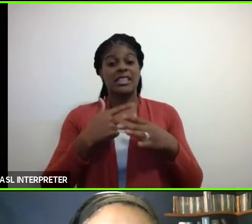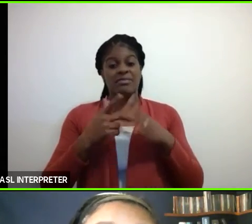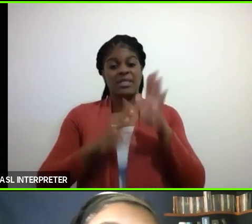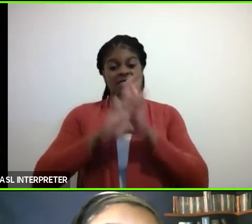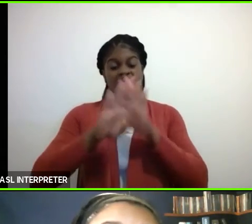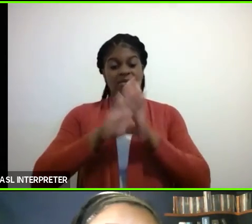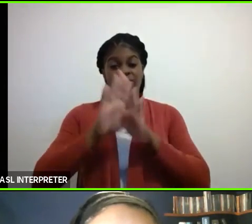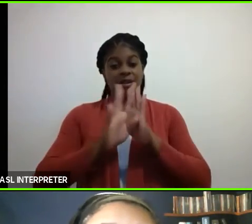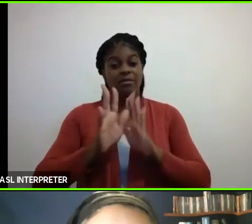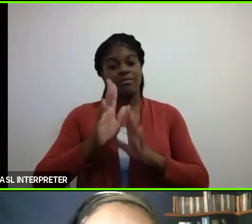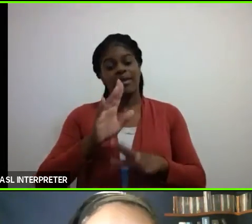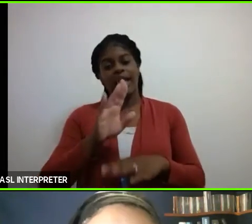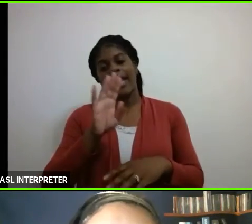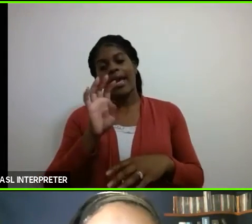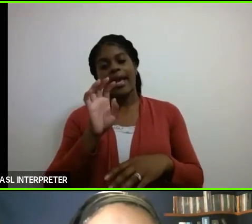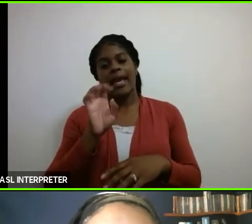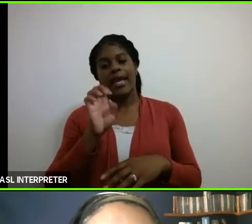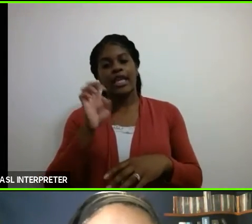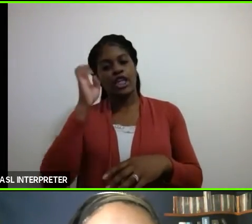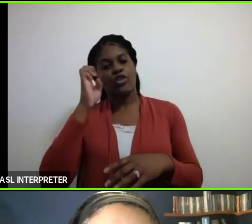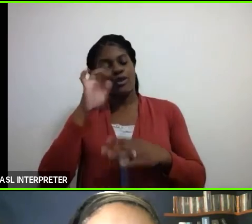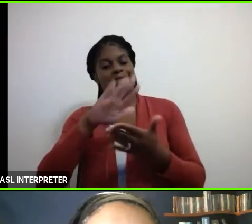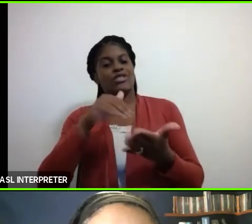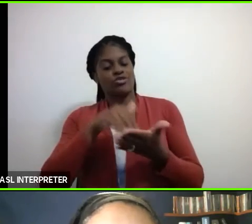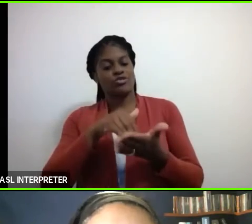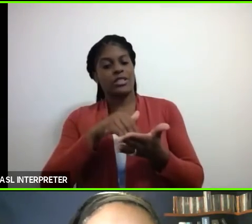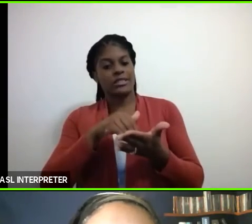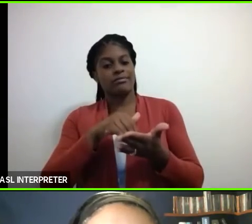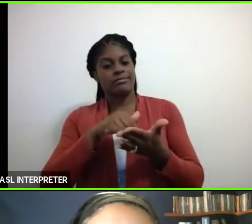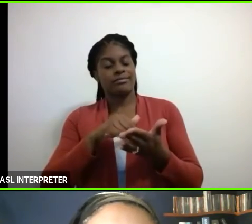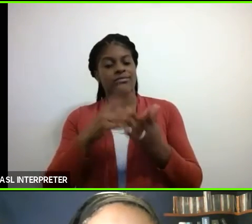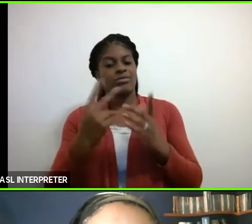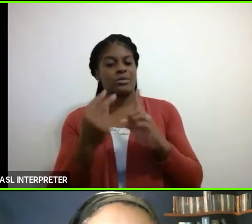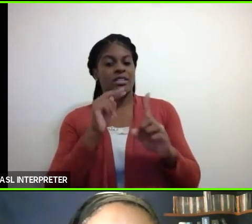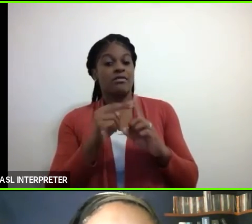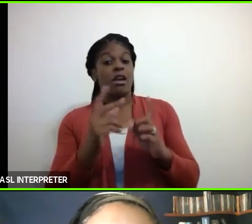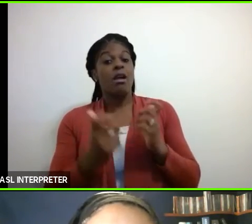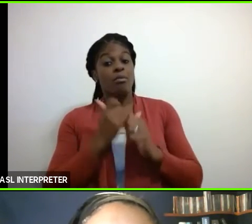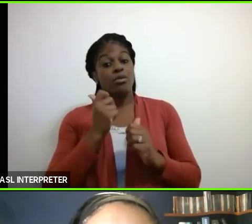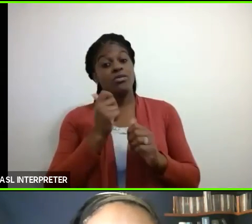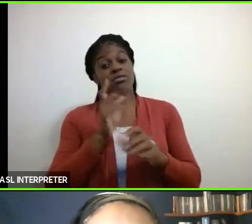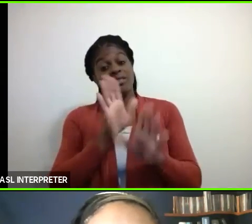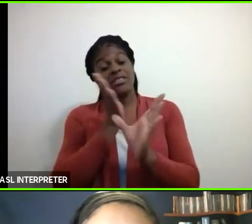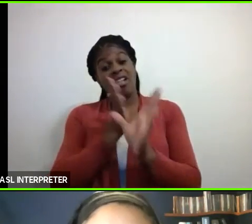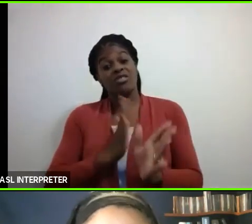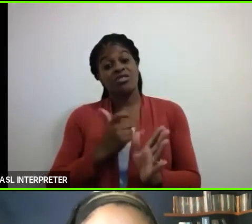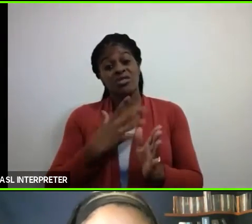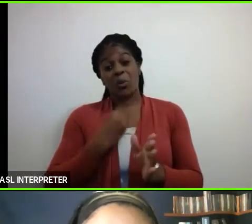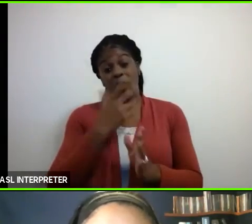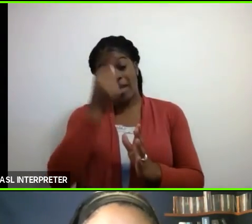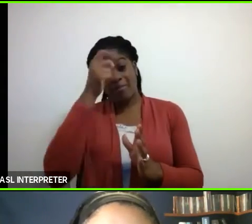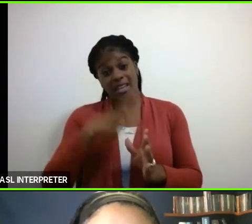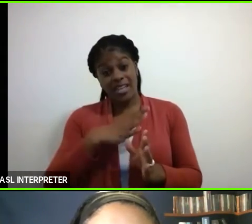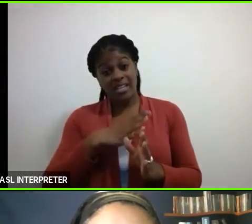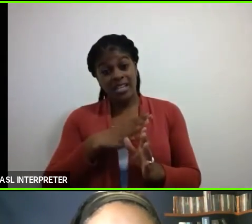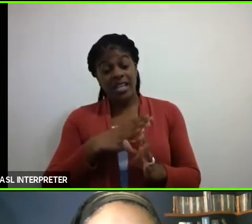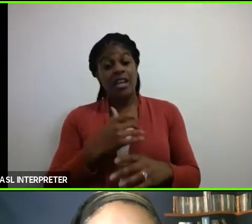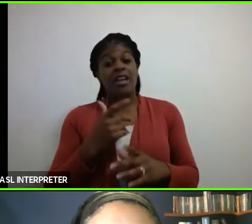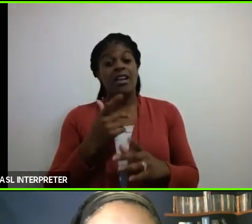Eurocentric perspective. Most psychologists are white men. And I think that for every instrument, it's going to